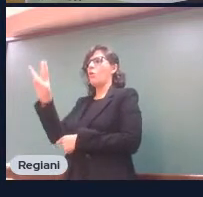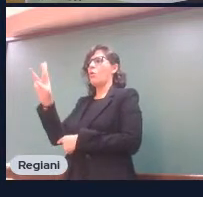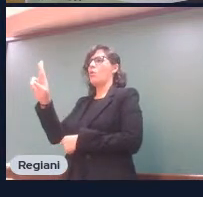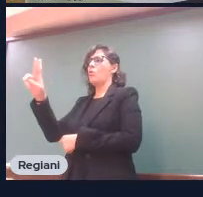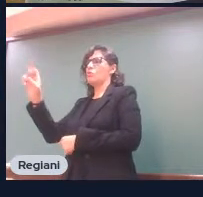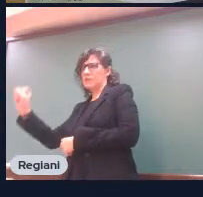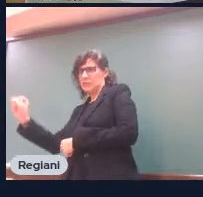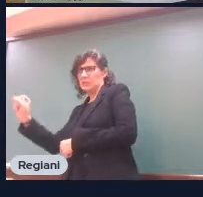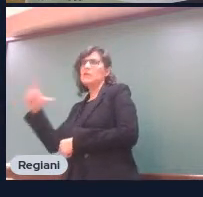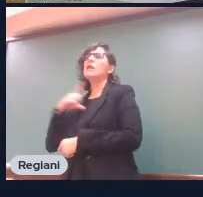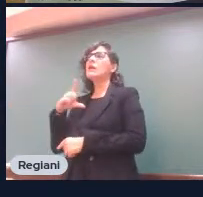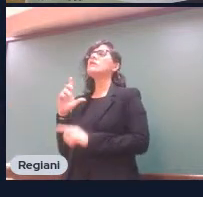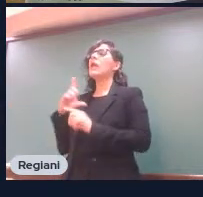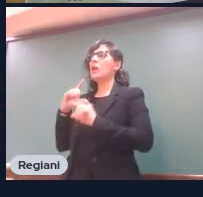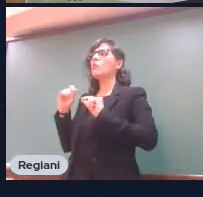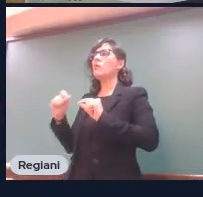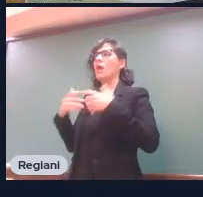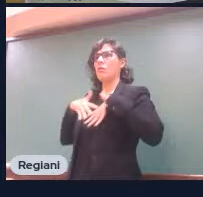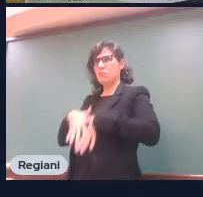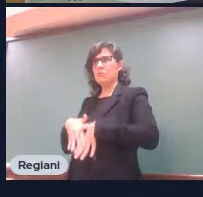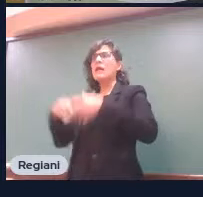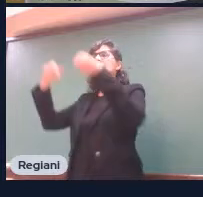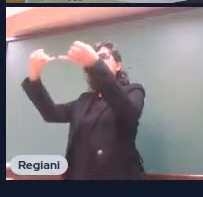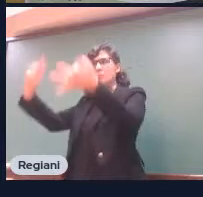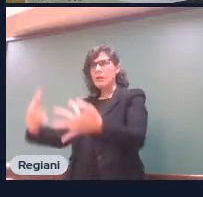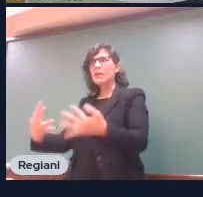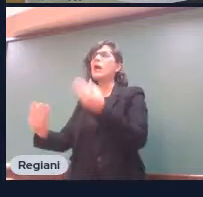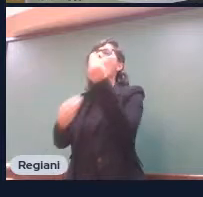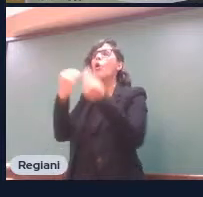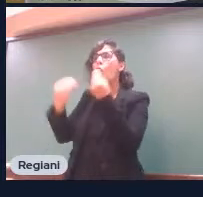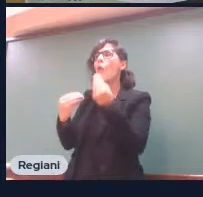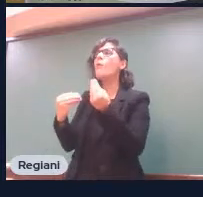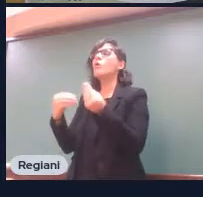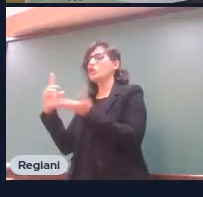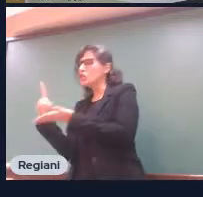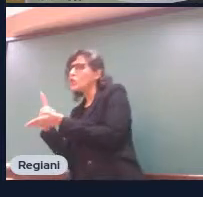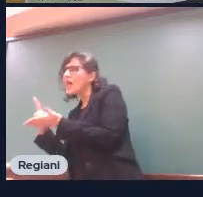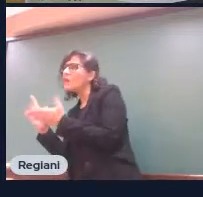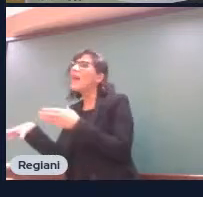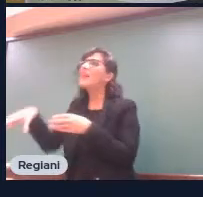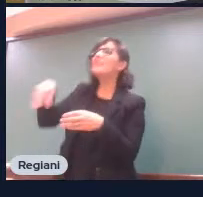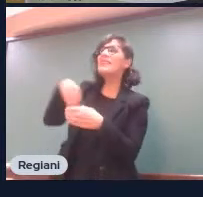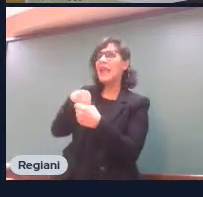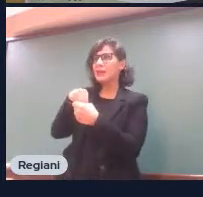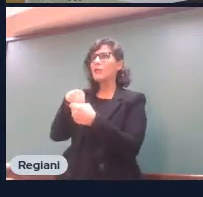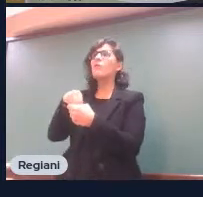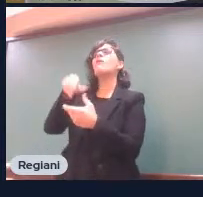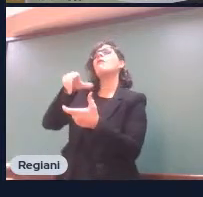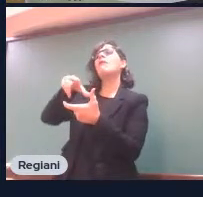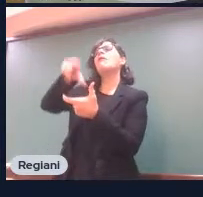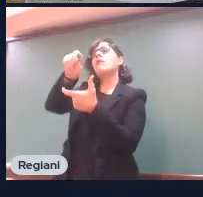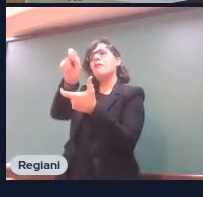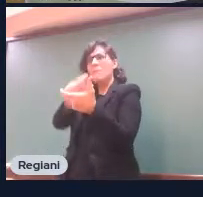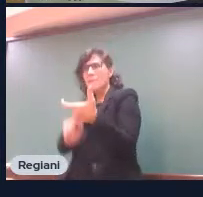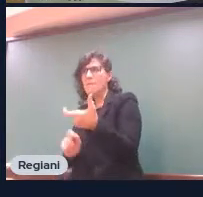now dictionary research is part of meta-lexicography. So the actual studies of how dictionaries are used